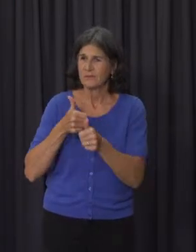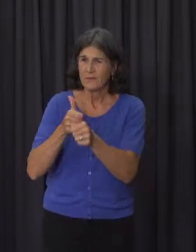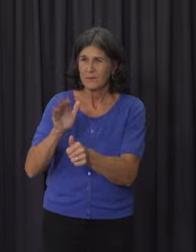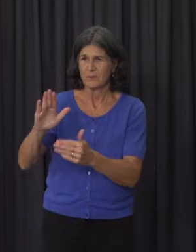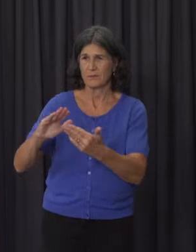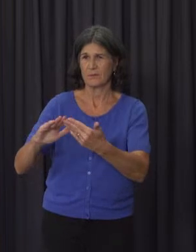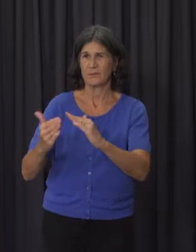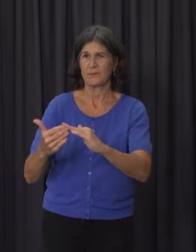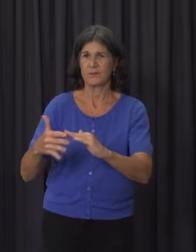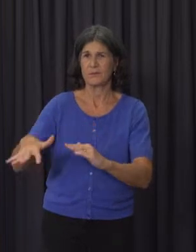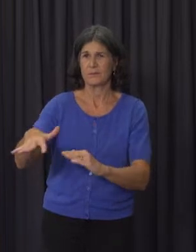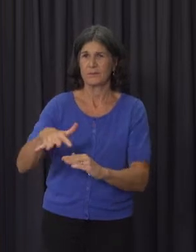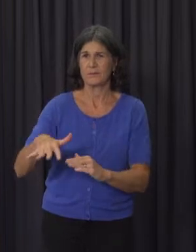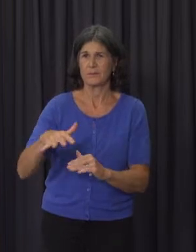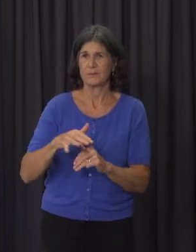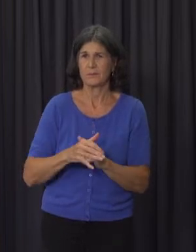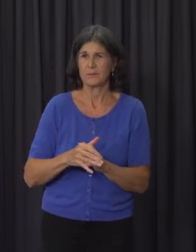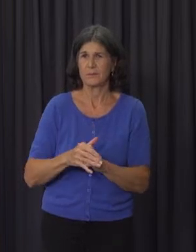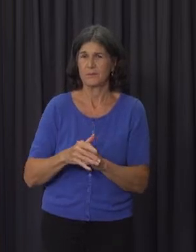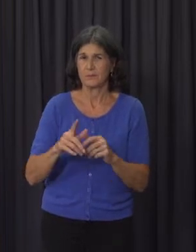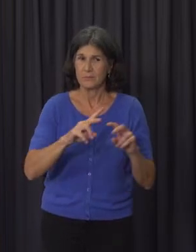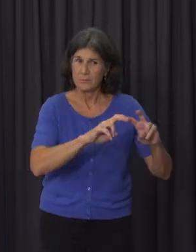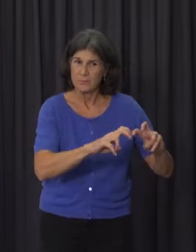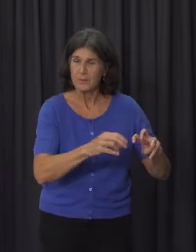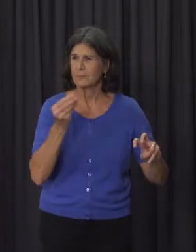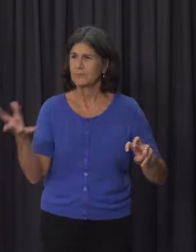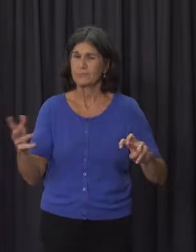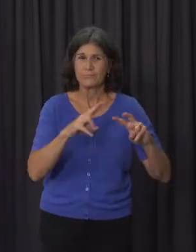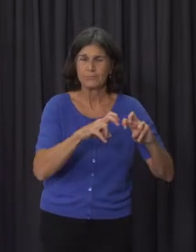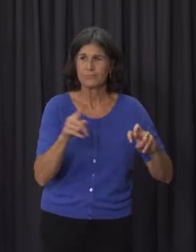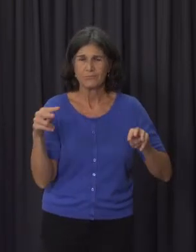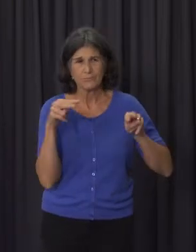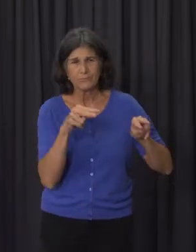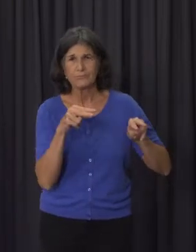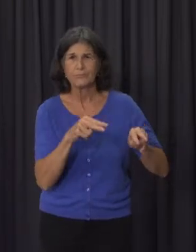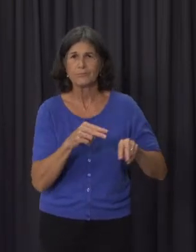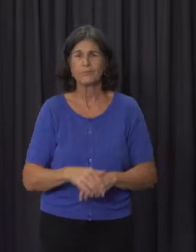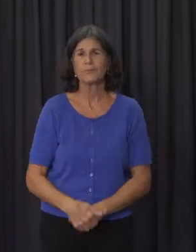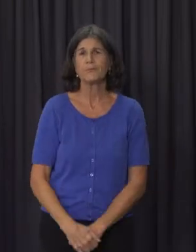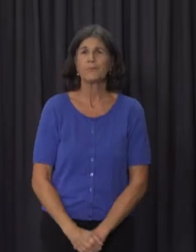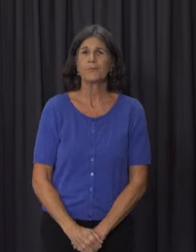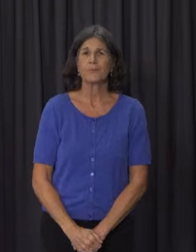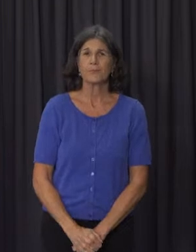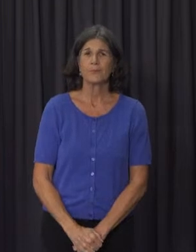listen to what they have to say in regards to the critical incident that is going on in that area. Thank you.